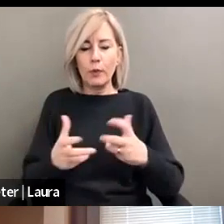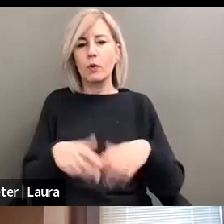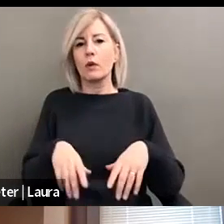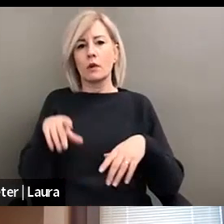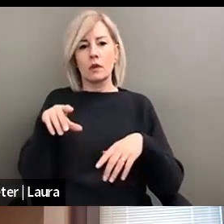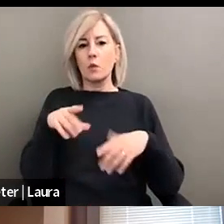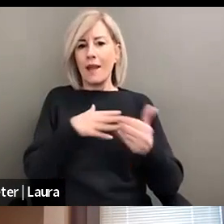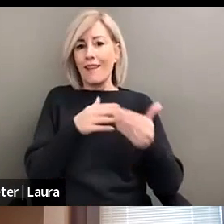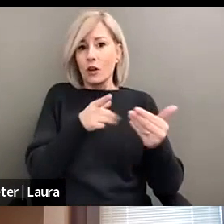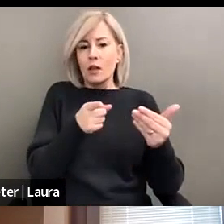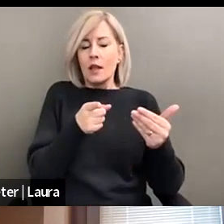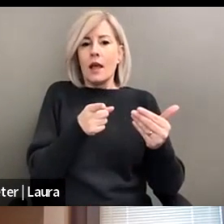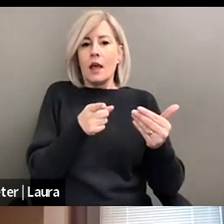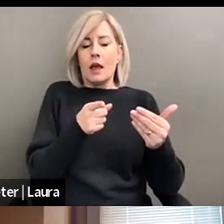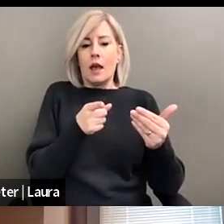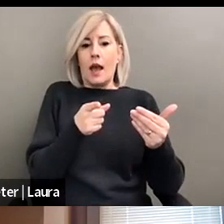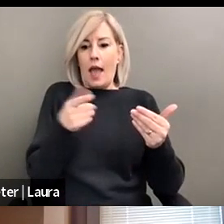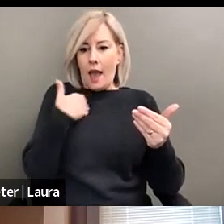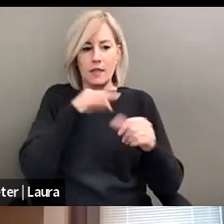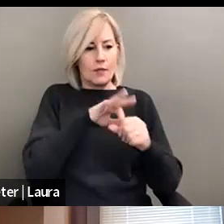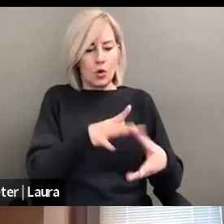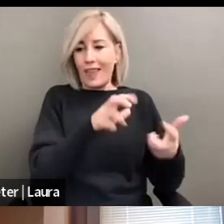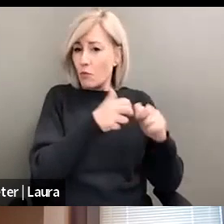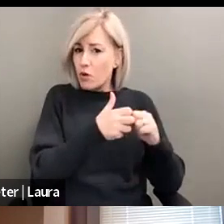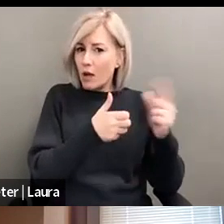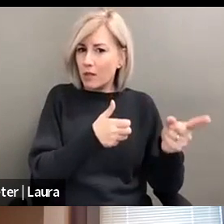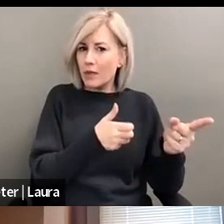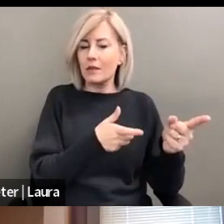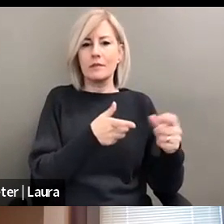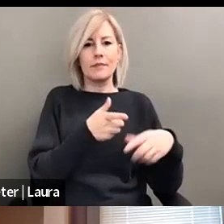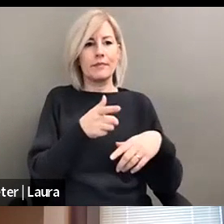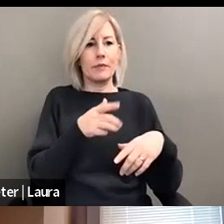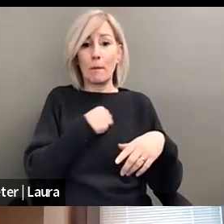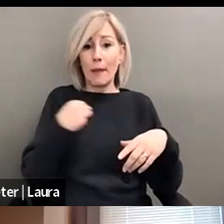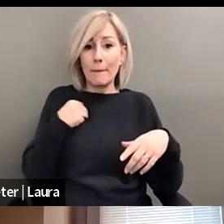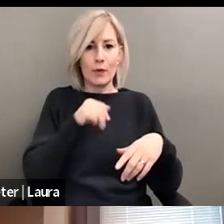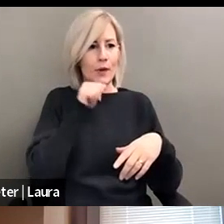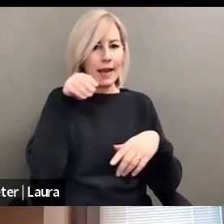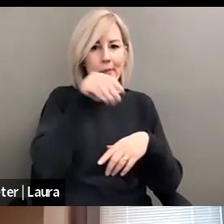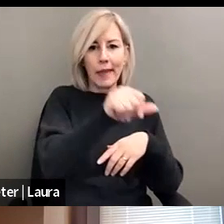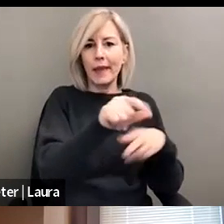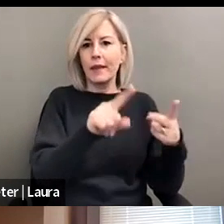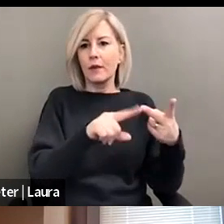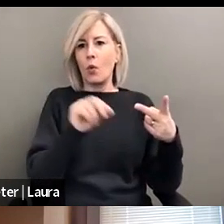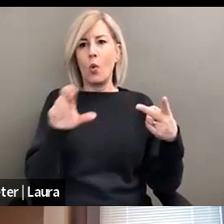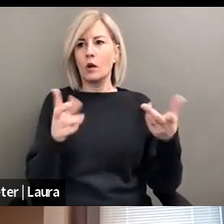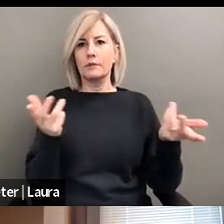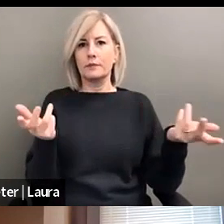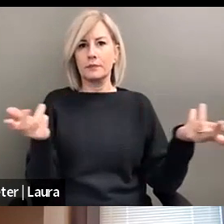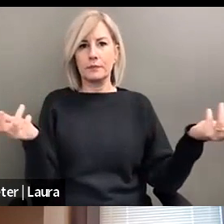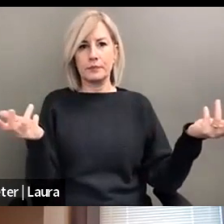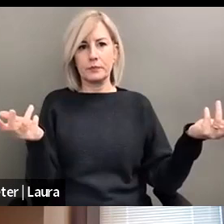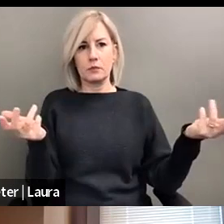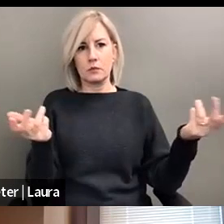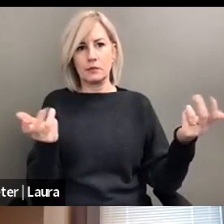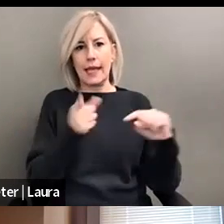this constituent that's having this problem. They're a member or they're a provider, they're not getting paid, or they're not being, they're not